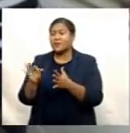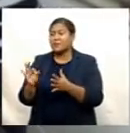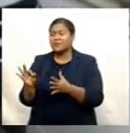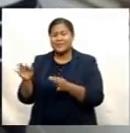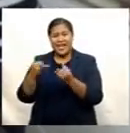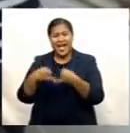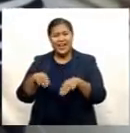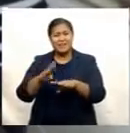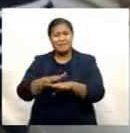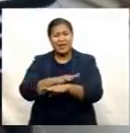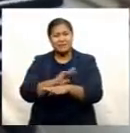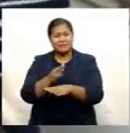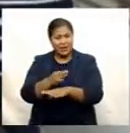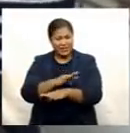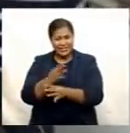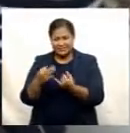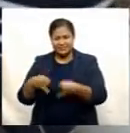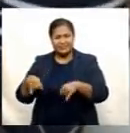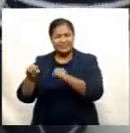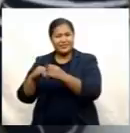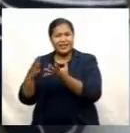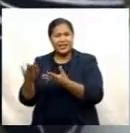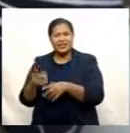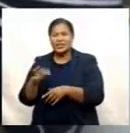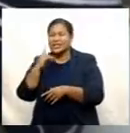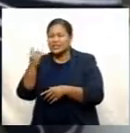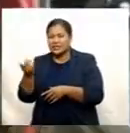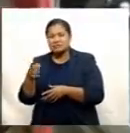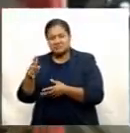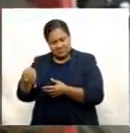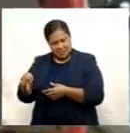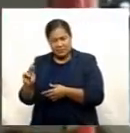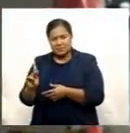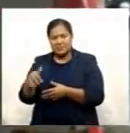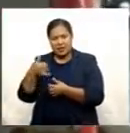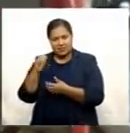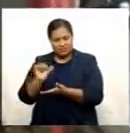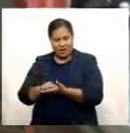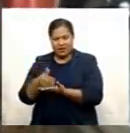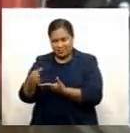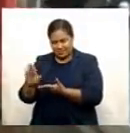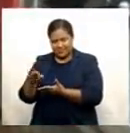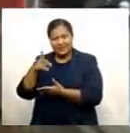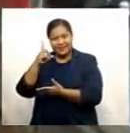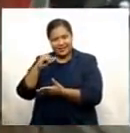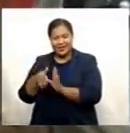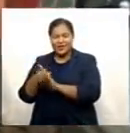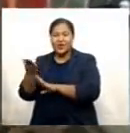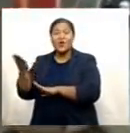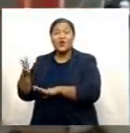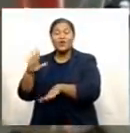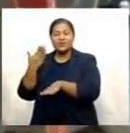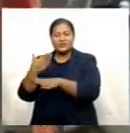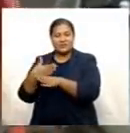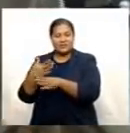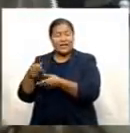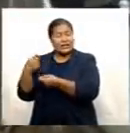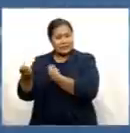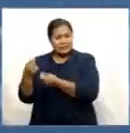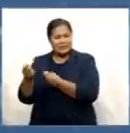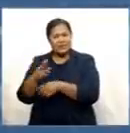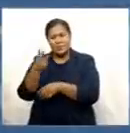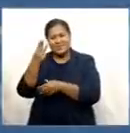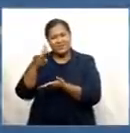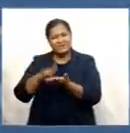and areas after the red zone were given permission for them to go and fish on subsistence just for 3 miles off from their coastal areas.